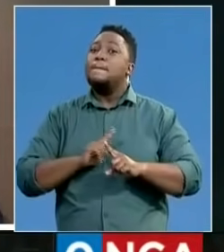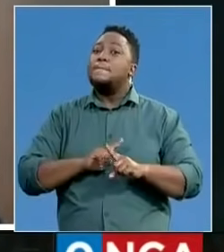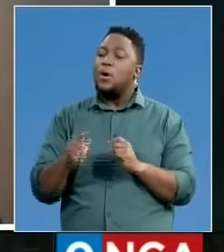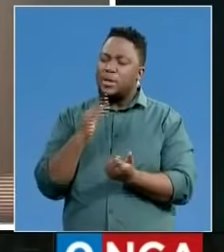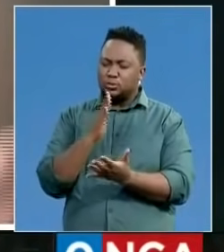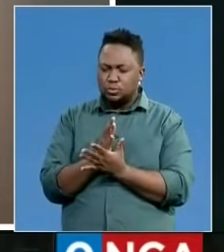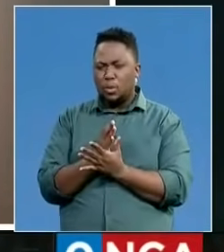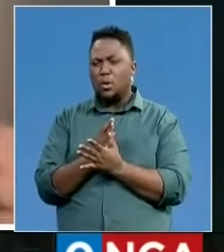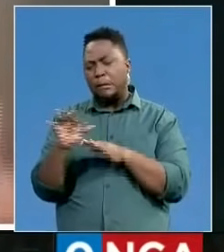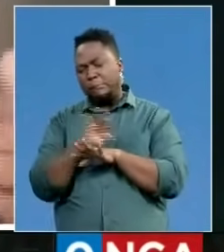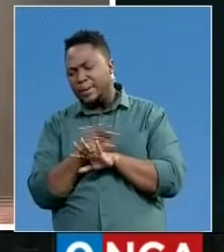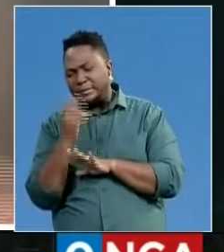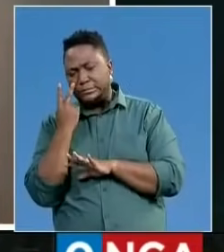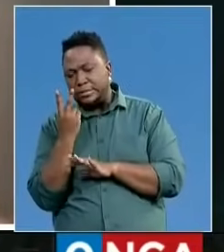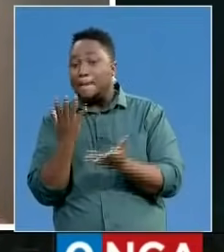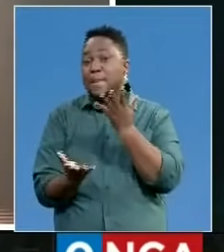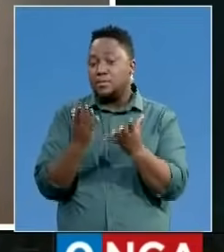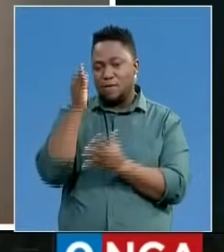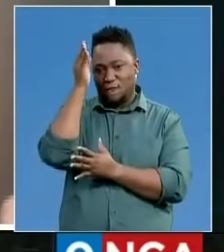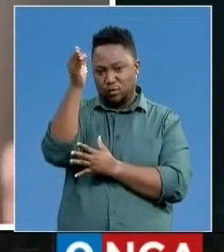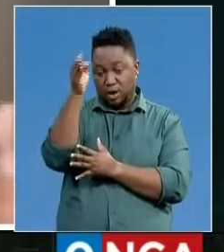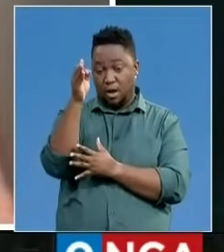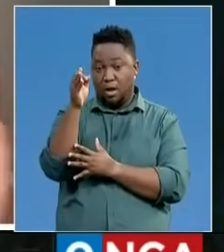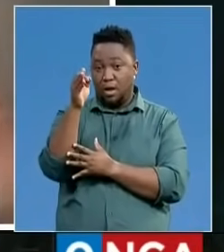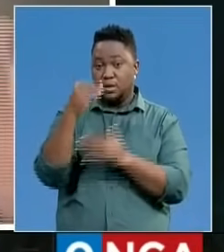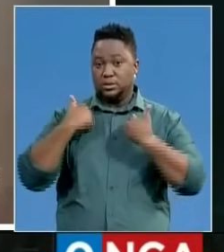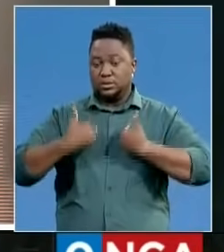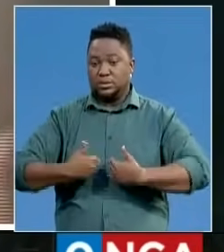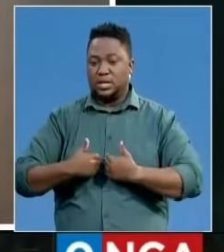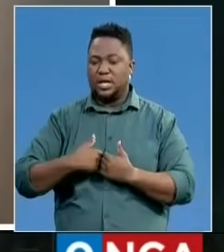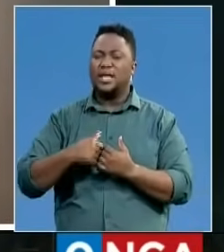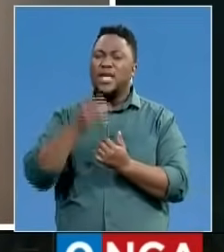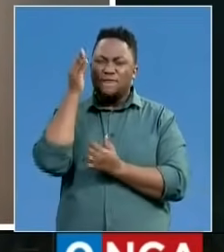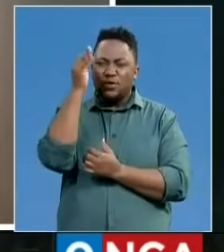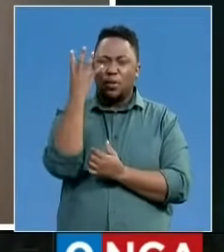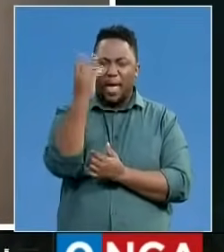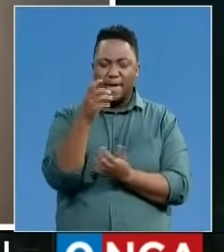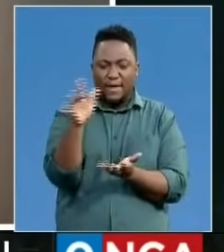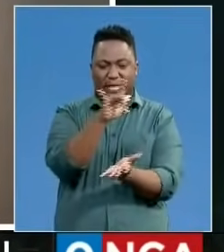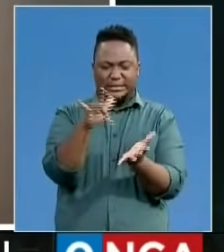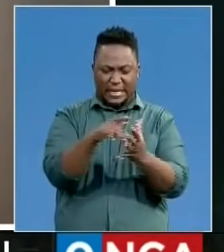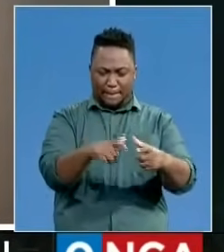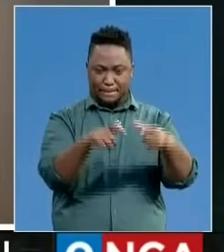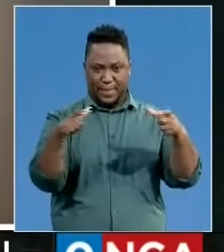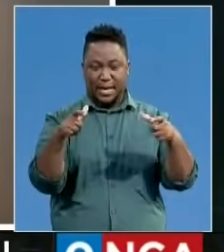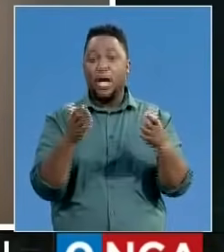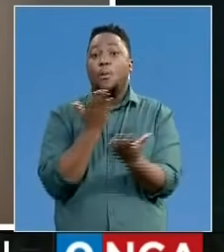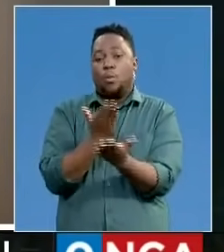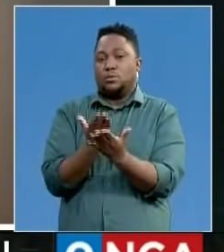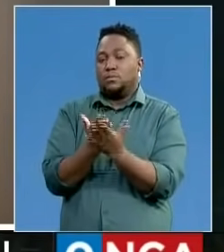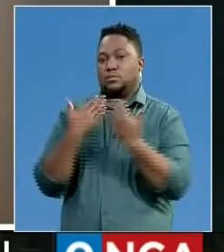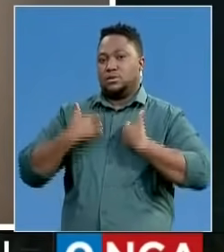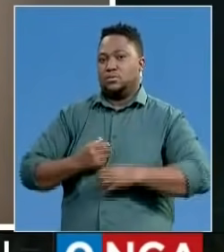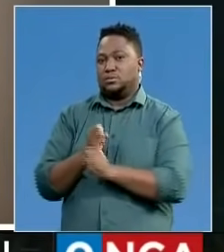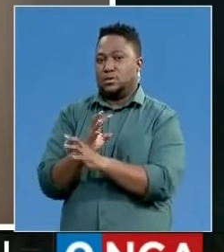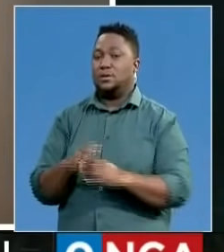the situation as we go. When some of the bigger sites come online, we might move to a 7-day service. But we definitely is something that's on our agenda.